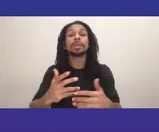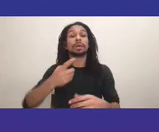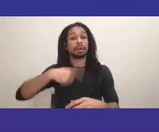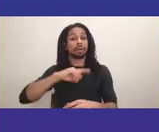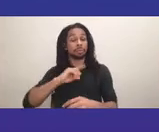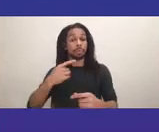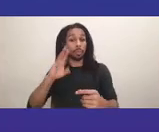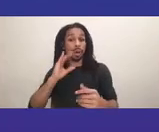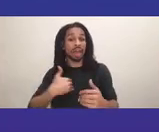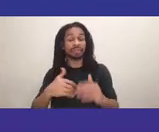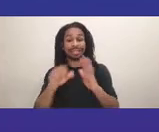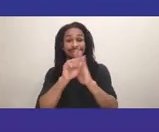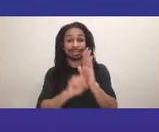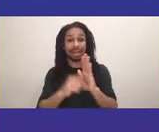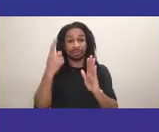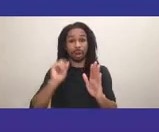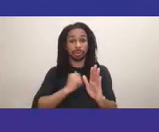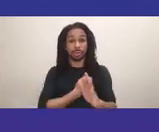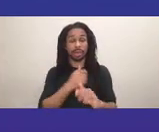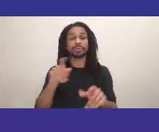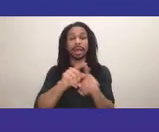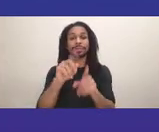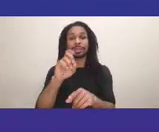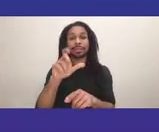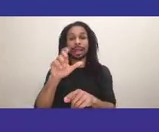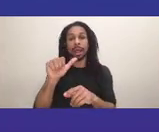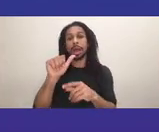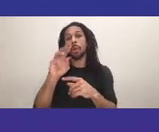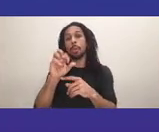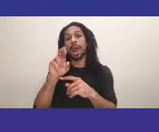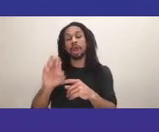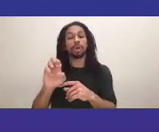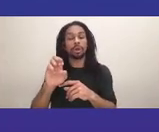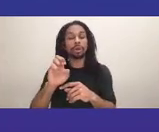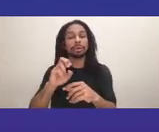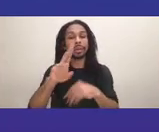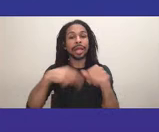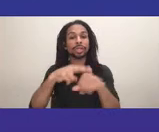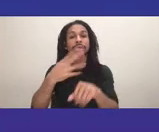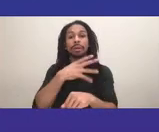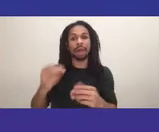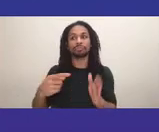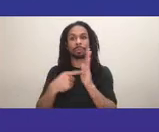ourselves as the Delaware Nation and representation in Congress